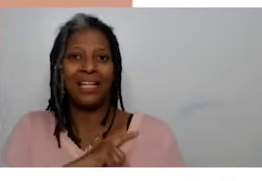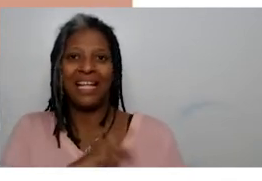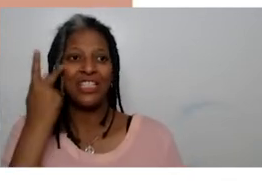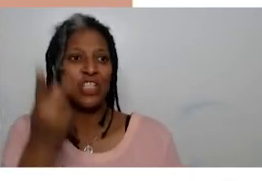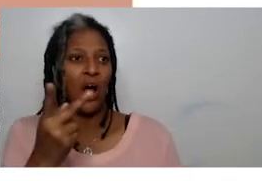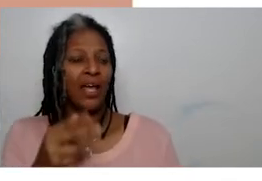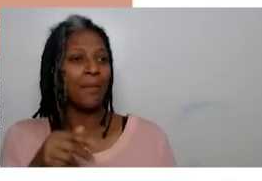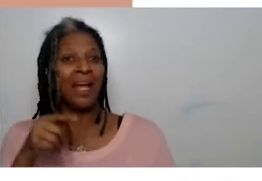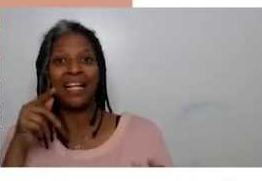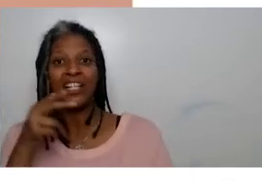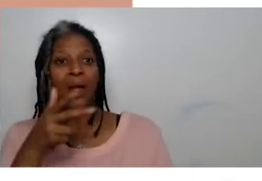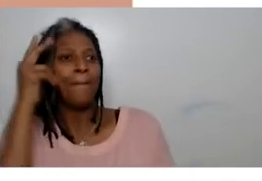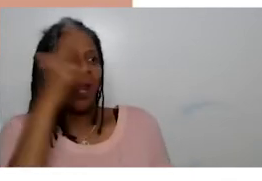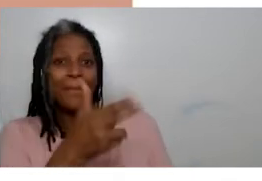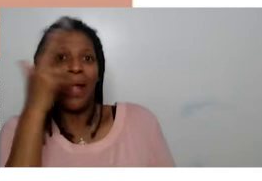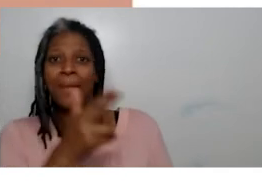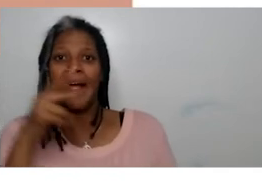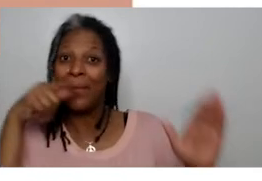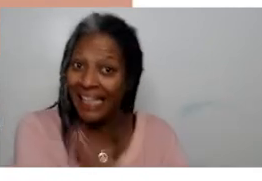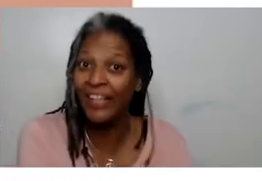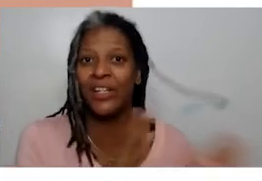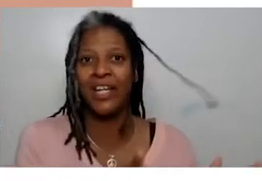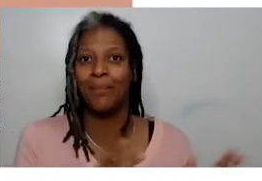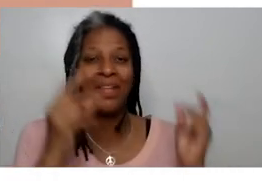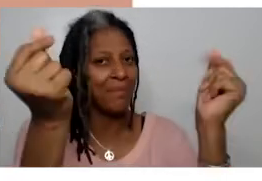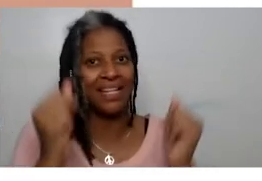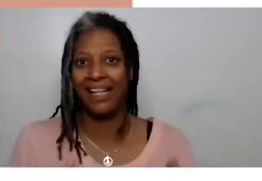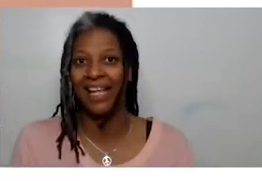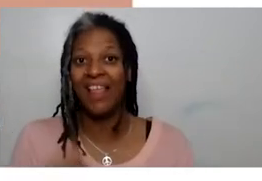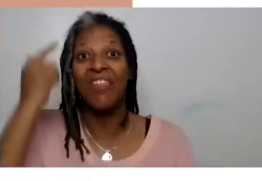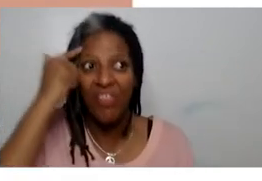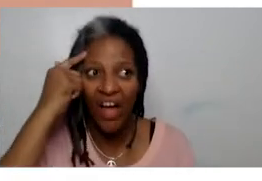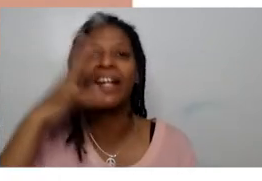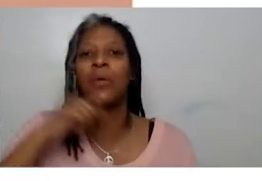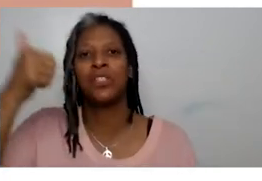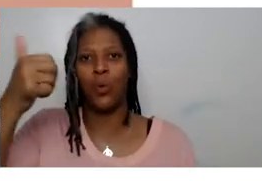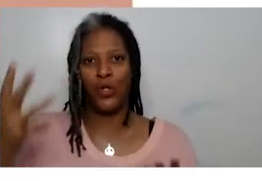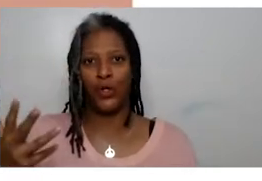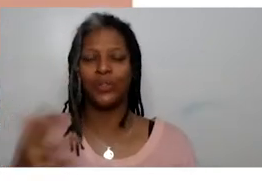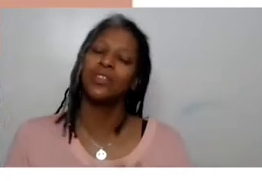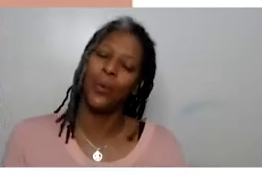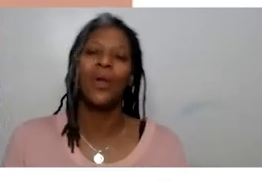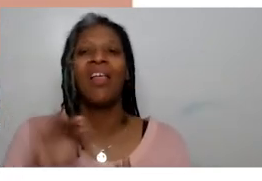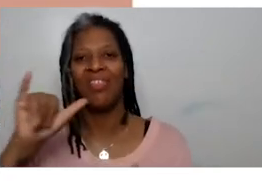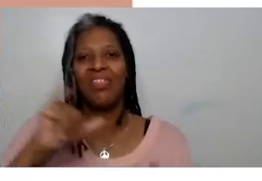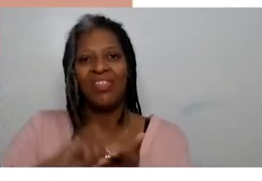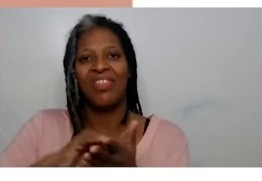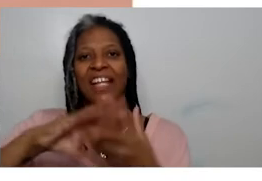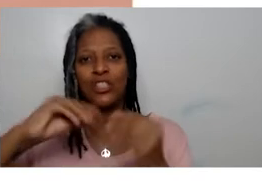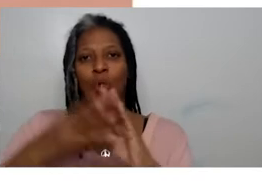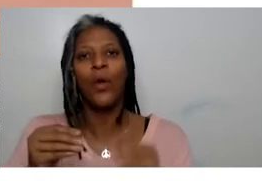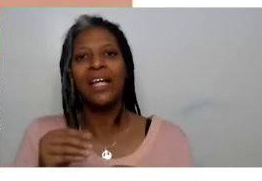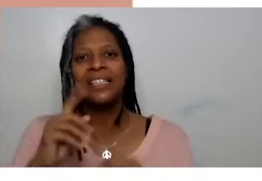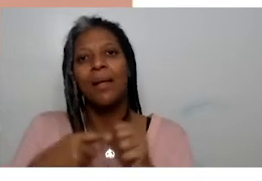gay woman, didn't know it in middle school, knew when I was like 12, but like didn't know it. I was trying to figure out my life. So he says, oh, we